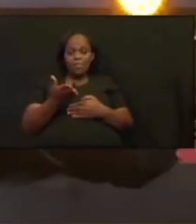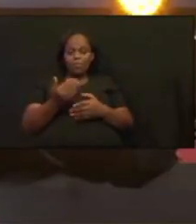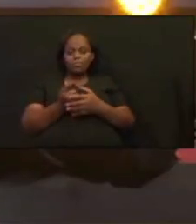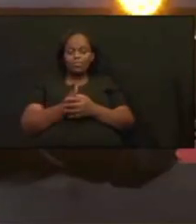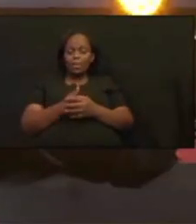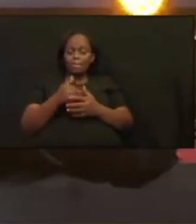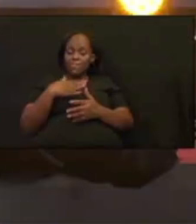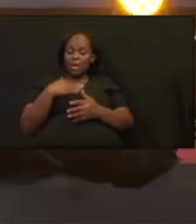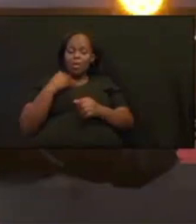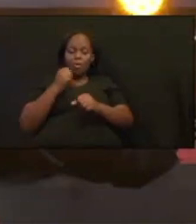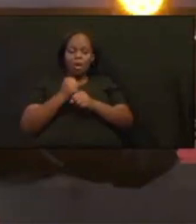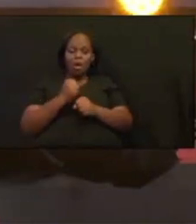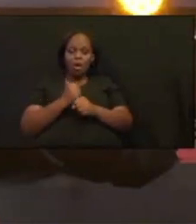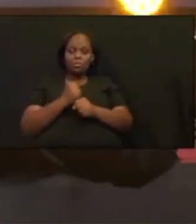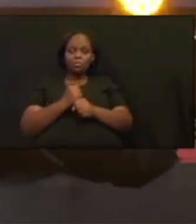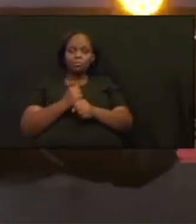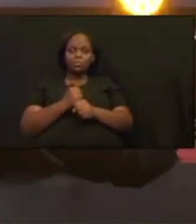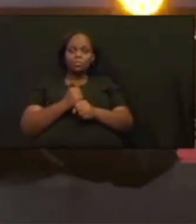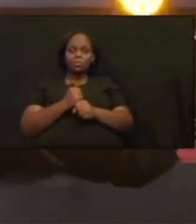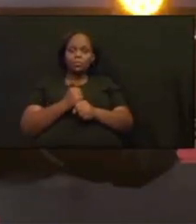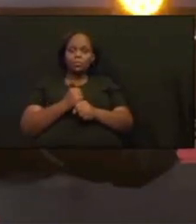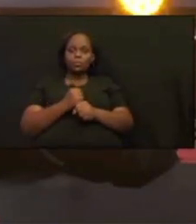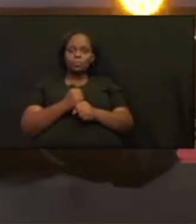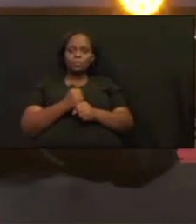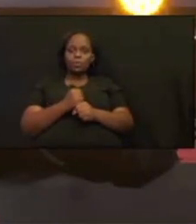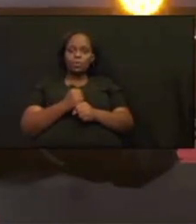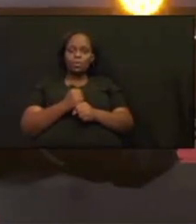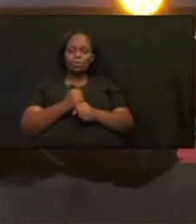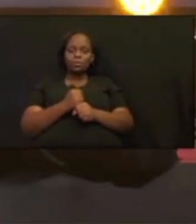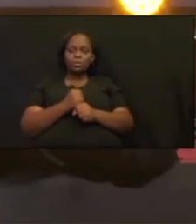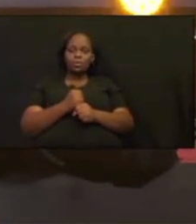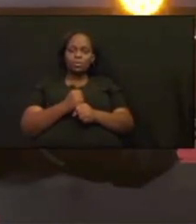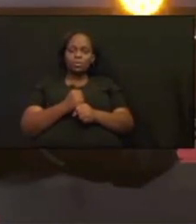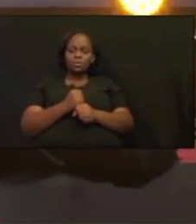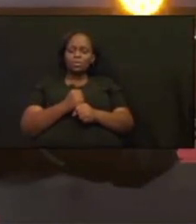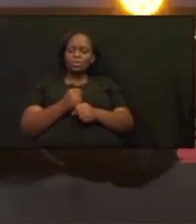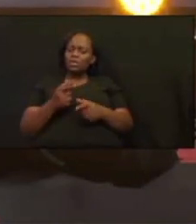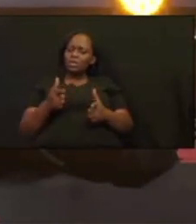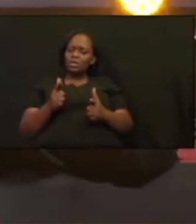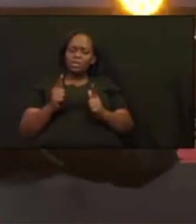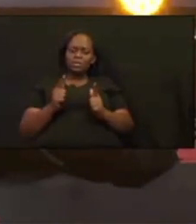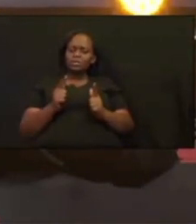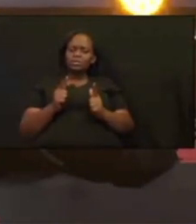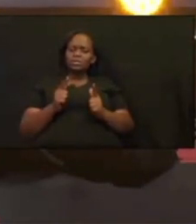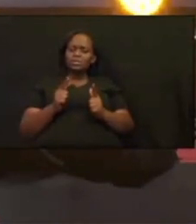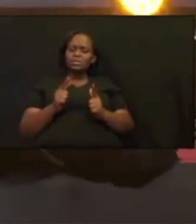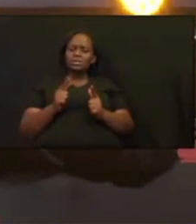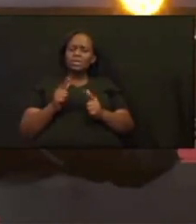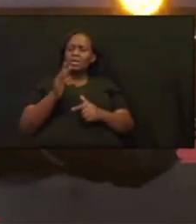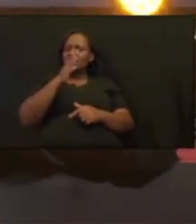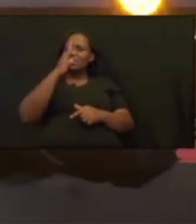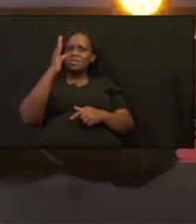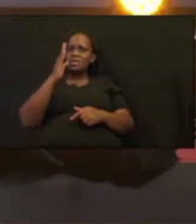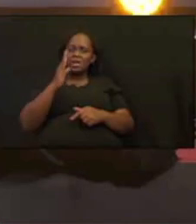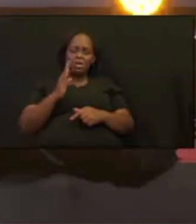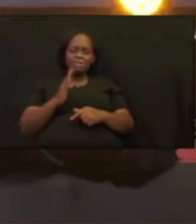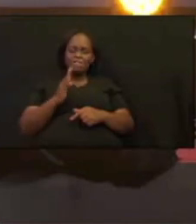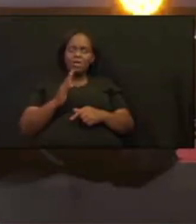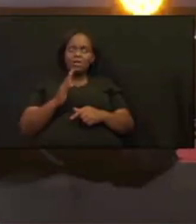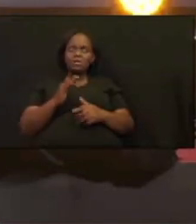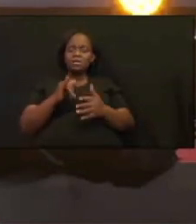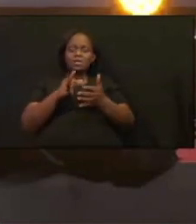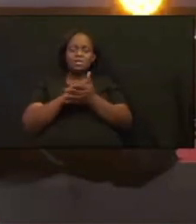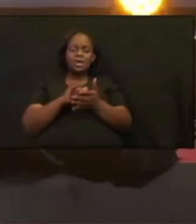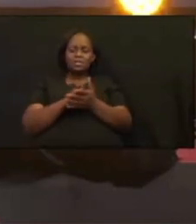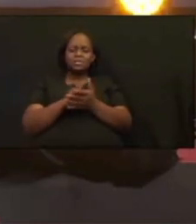but let it please you that I become part of your program. Let it never be that my bishopric another will take through my non-participation